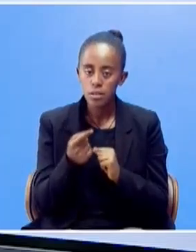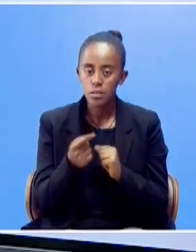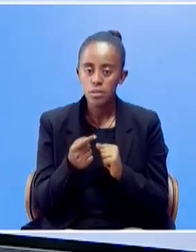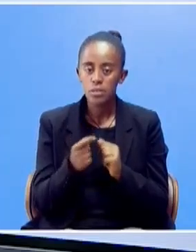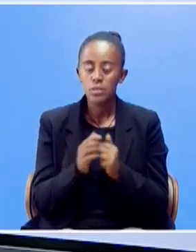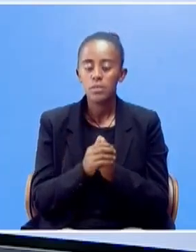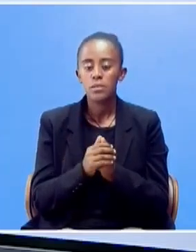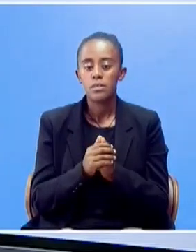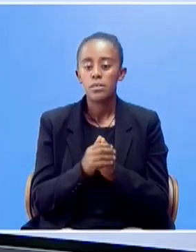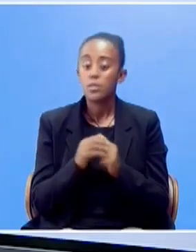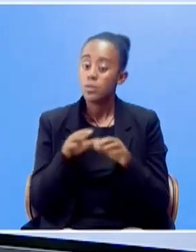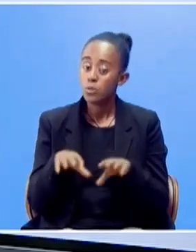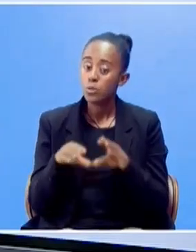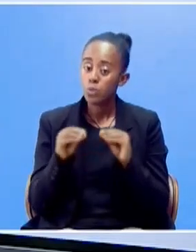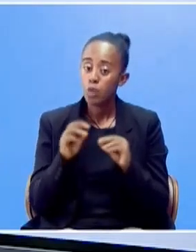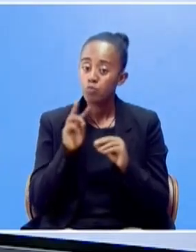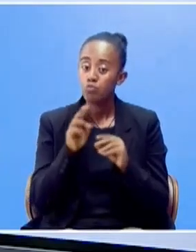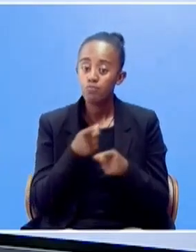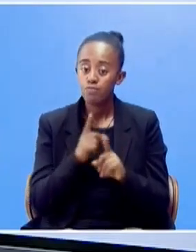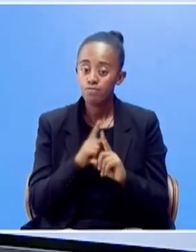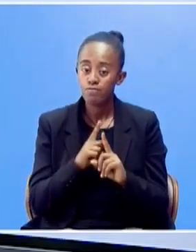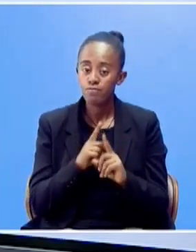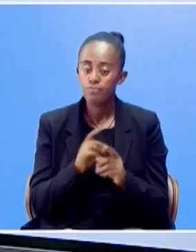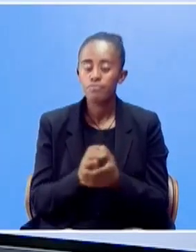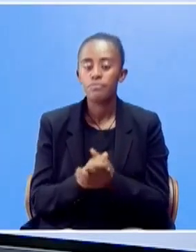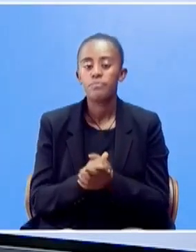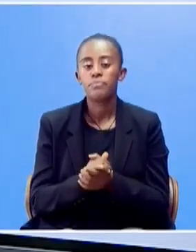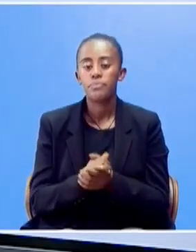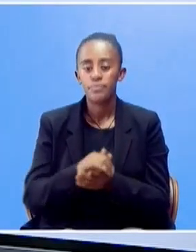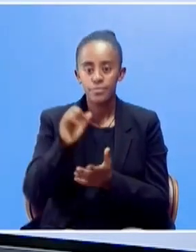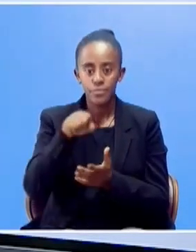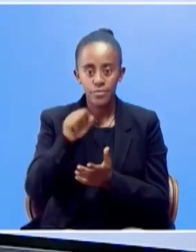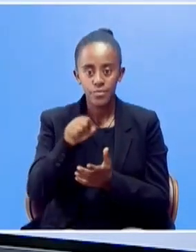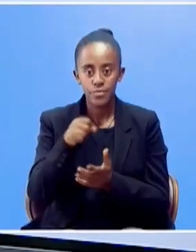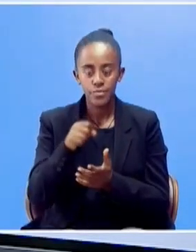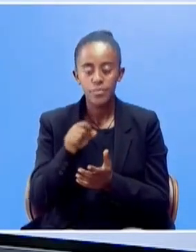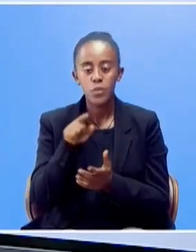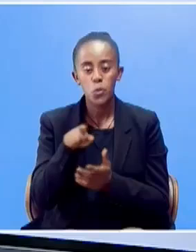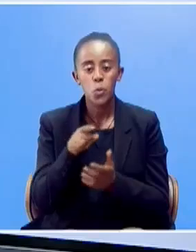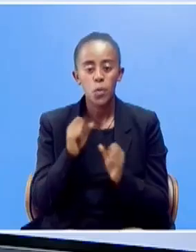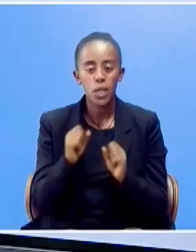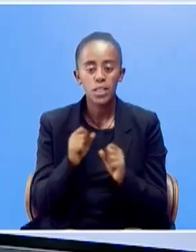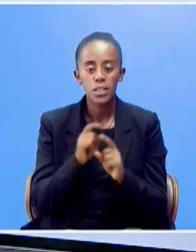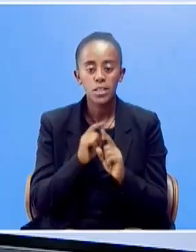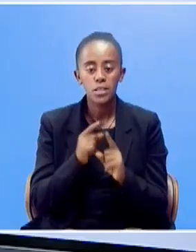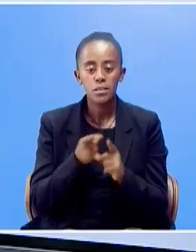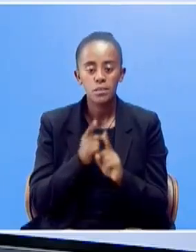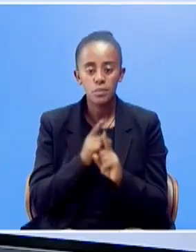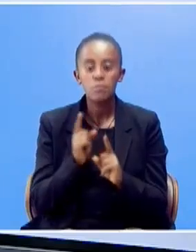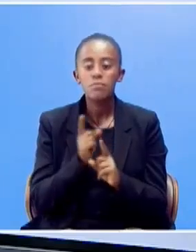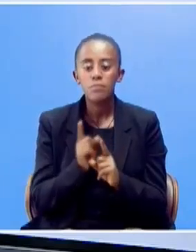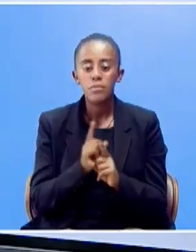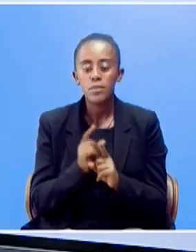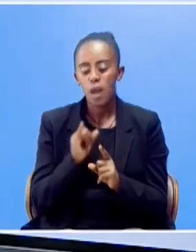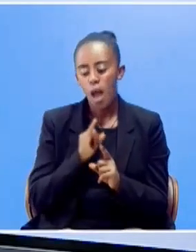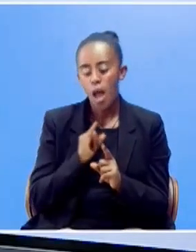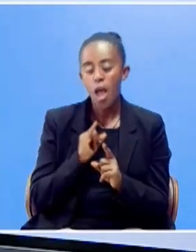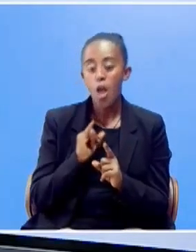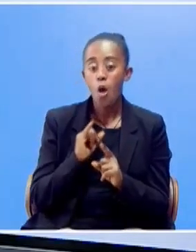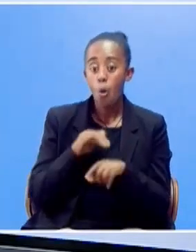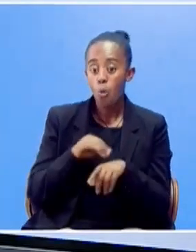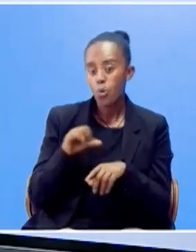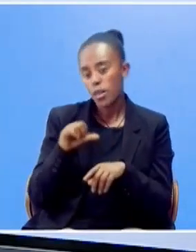Okay? Student 2. Yes? You can say what? I am on the other side.